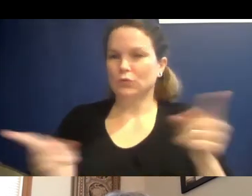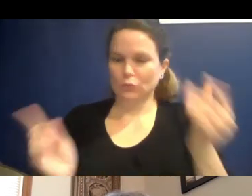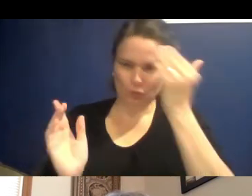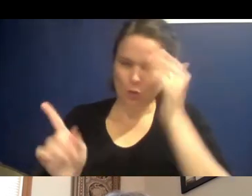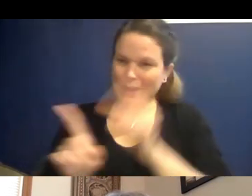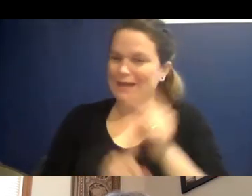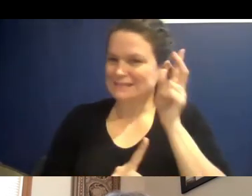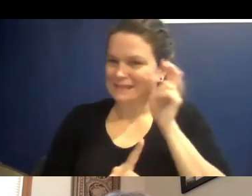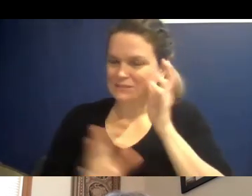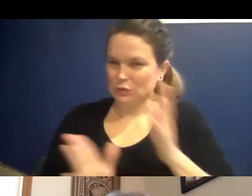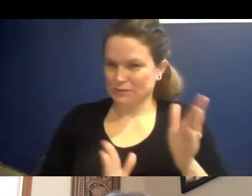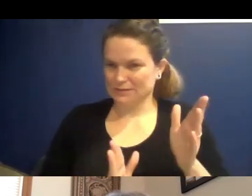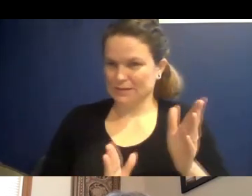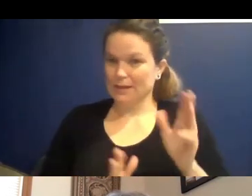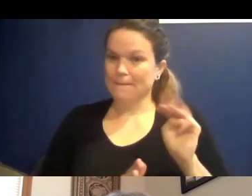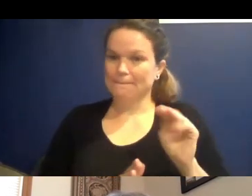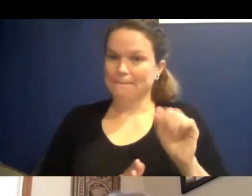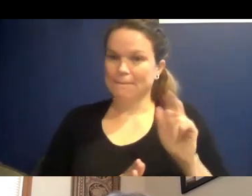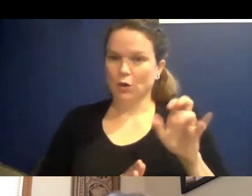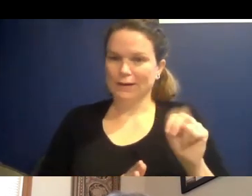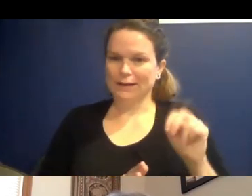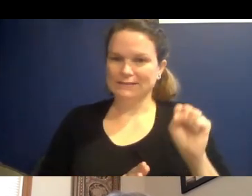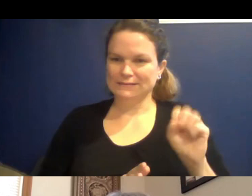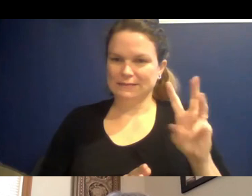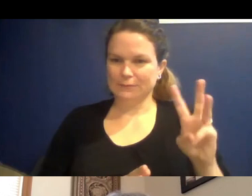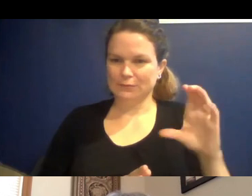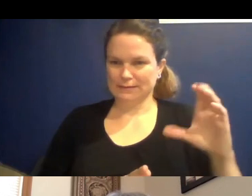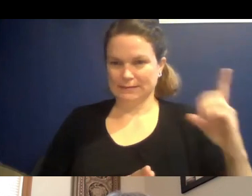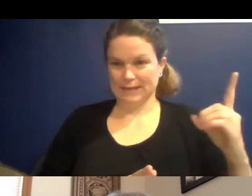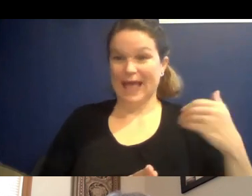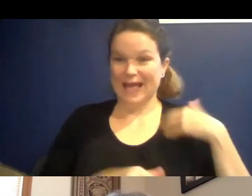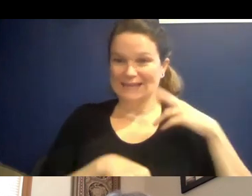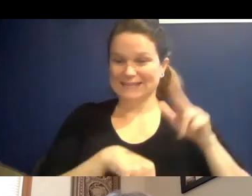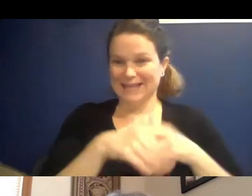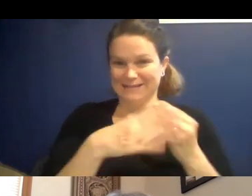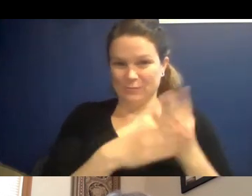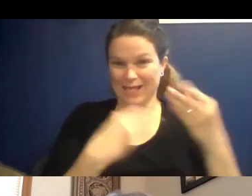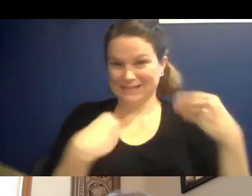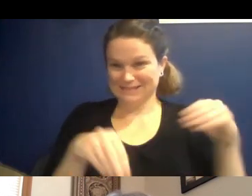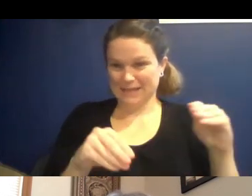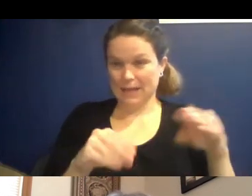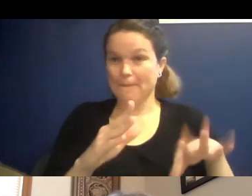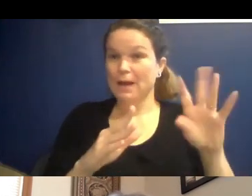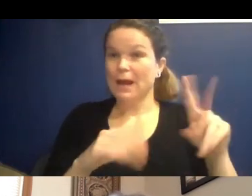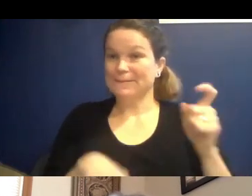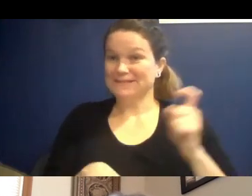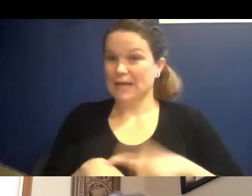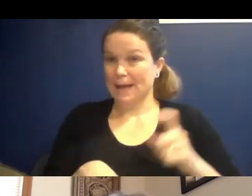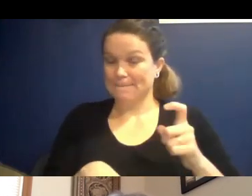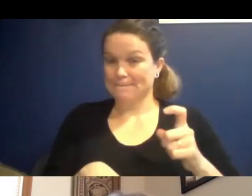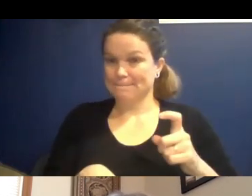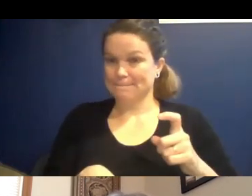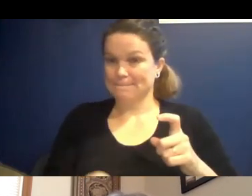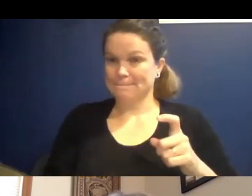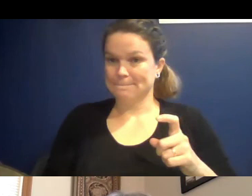listeners, the Marion SWCD does have a native plant sale, and our pickup time for that is